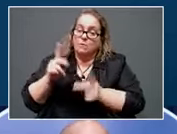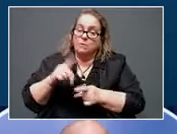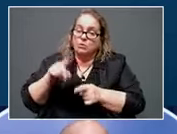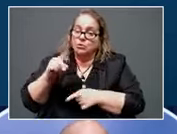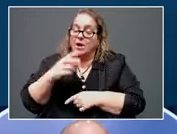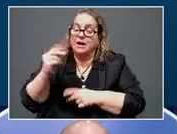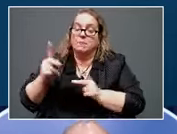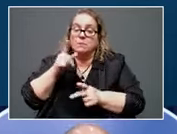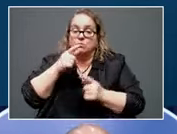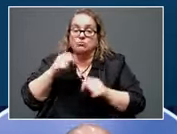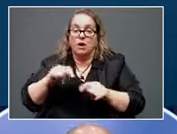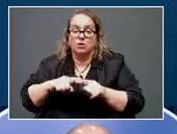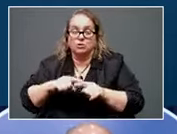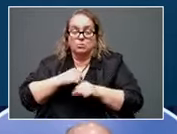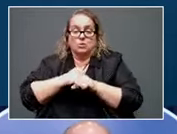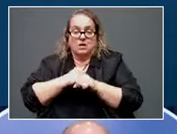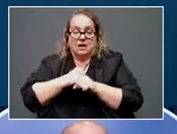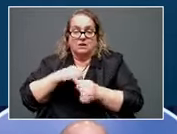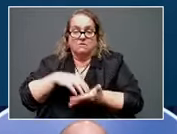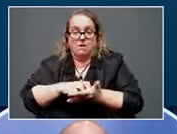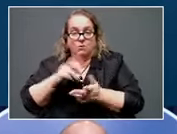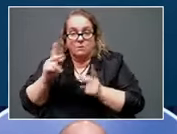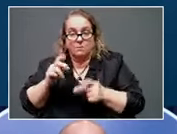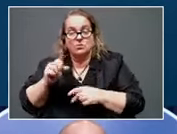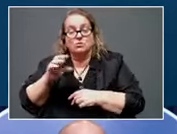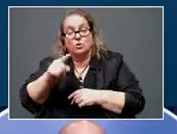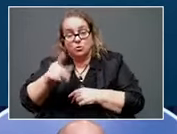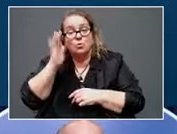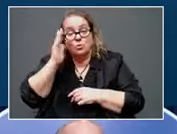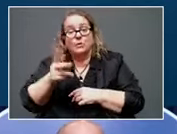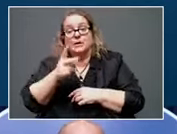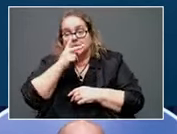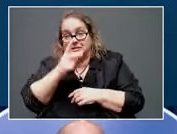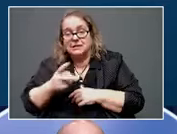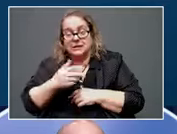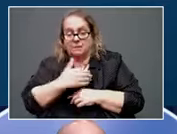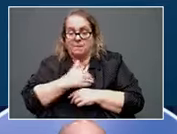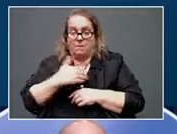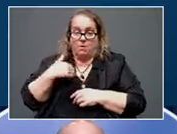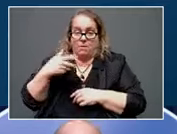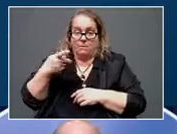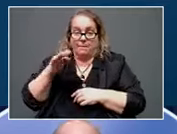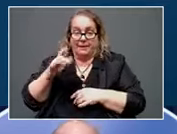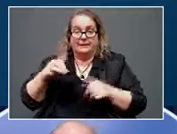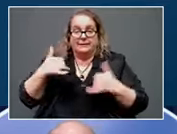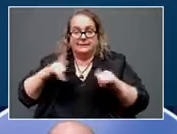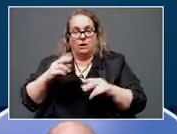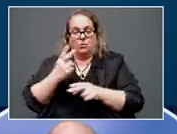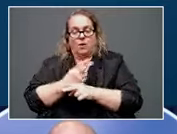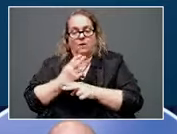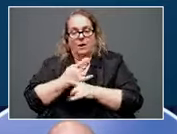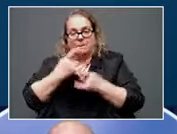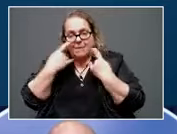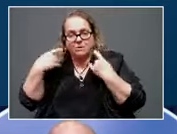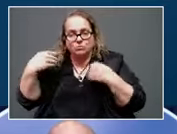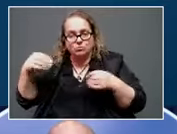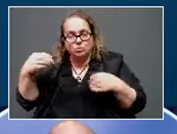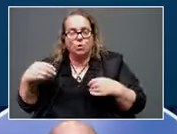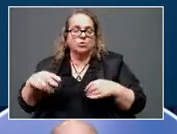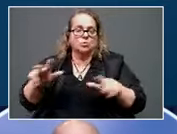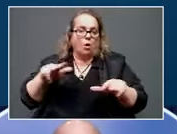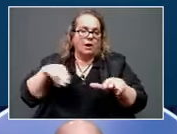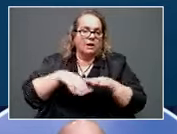protect vulnerable persons. And so you will see members of the public still wearing masks out at the stores, walking into restaurants, walking